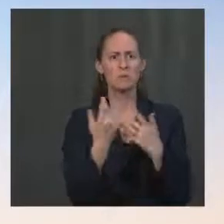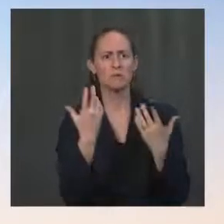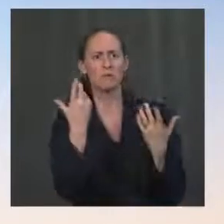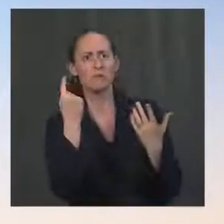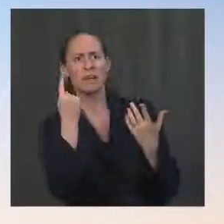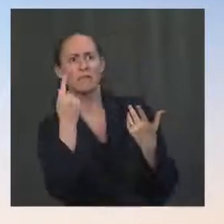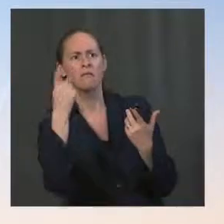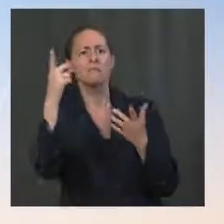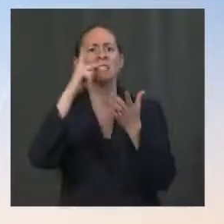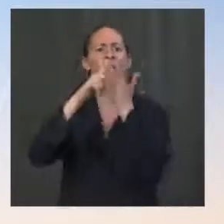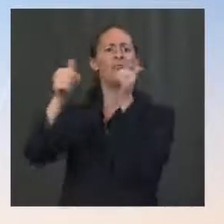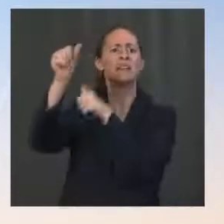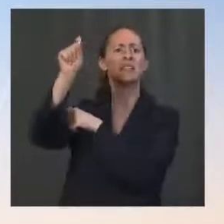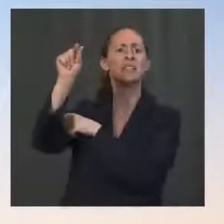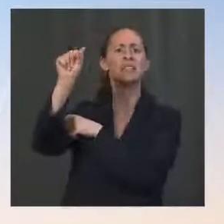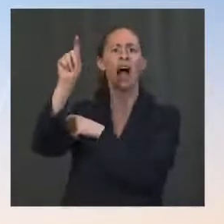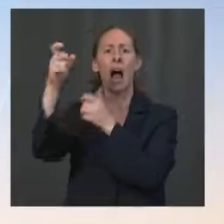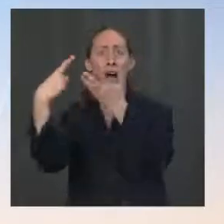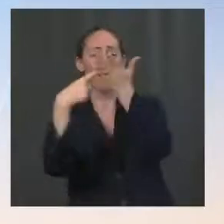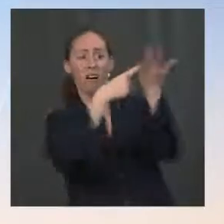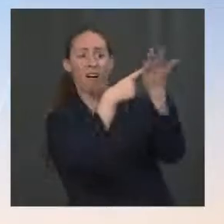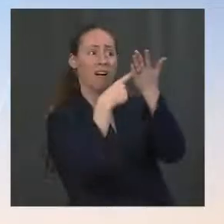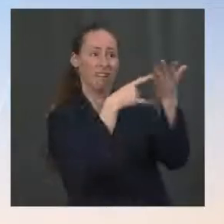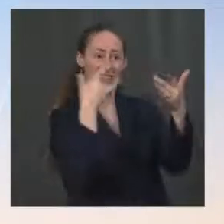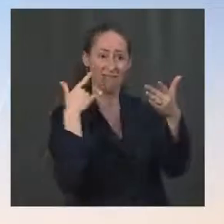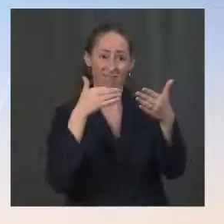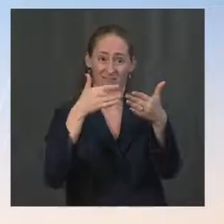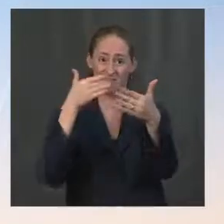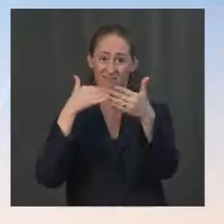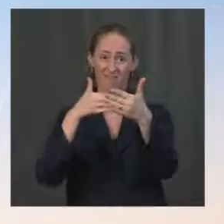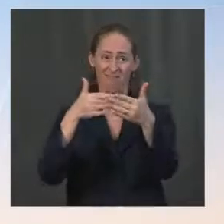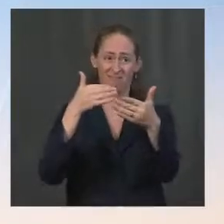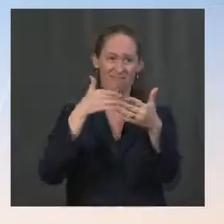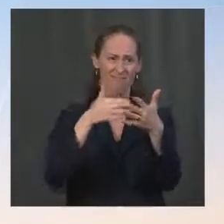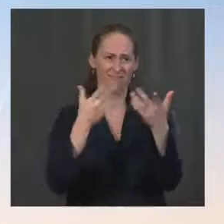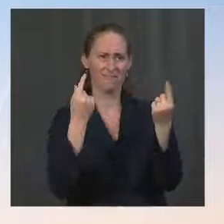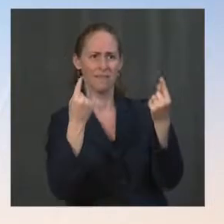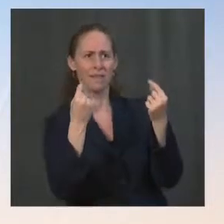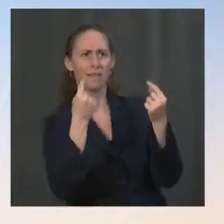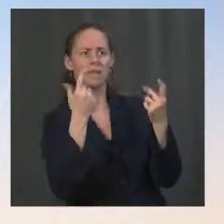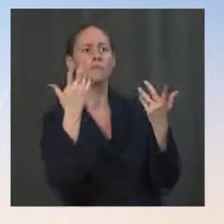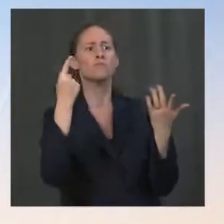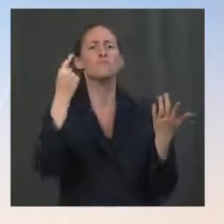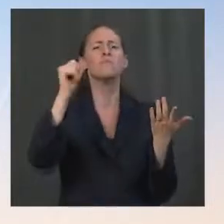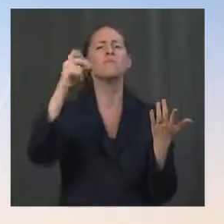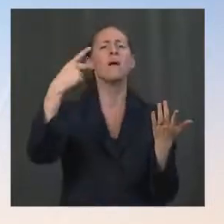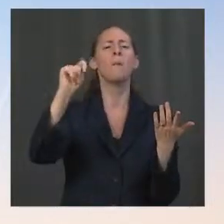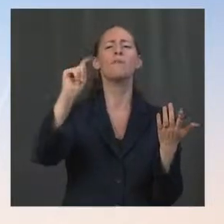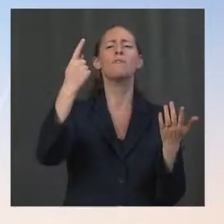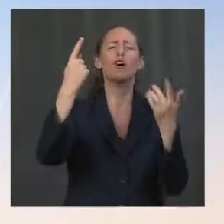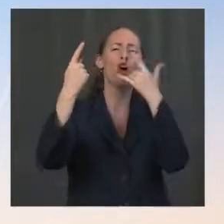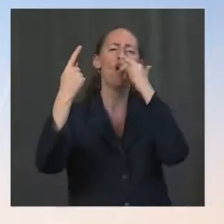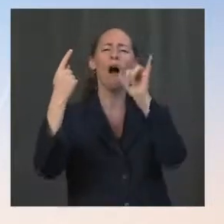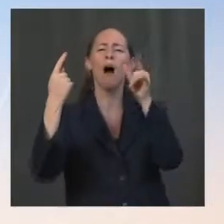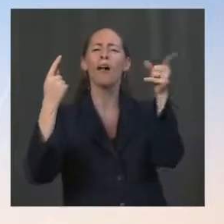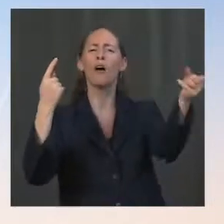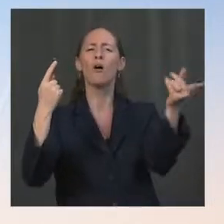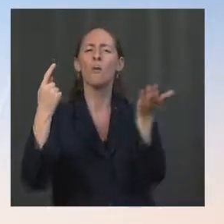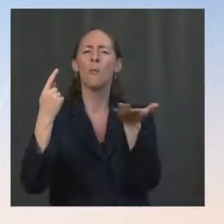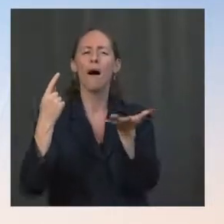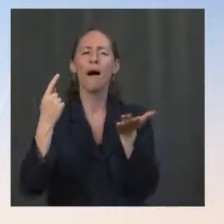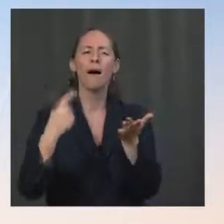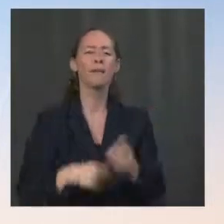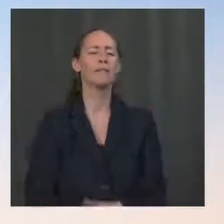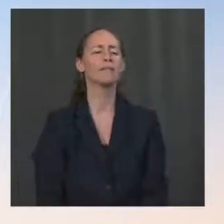How close is an agreement? Will we have a diplomatic presence in Afghanistan on September 1st? That's not what we're predicting, nor are we predicting we're going to